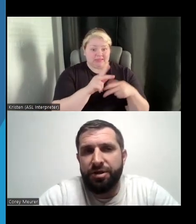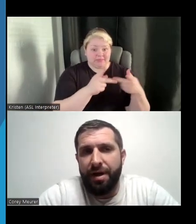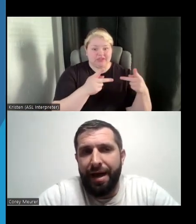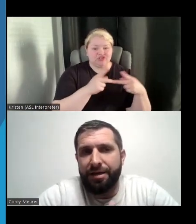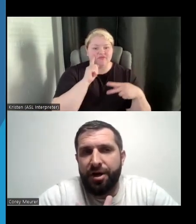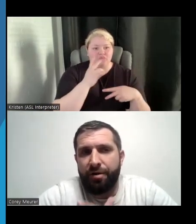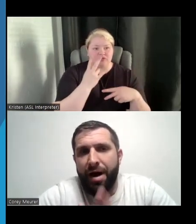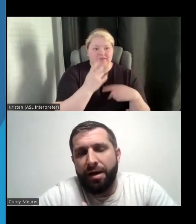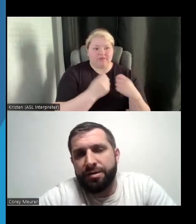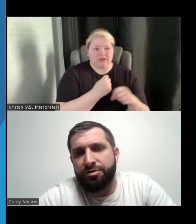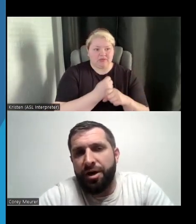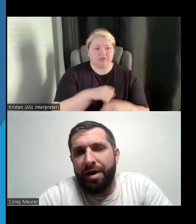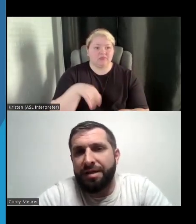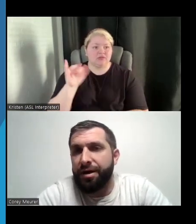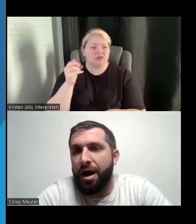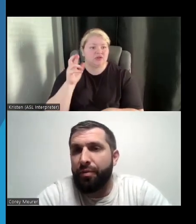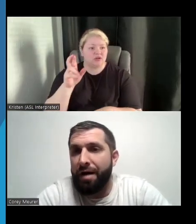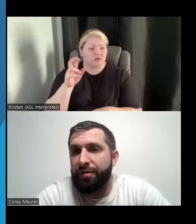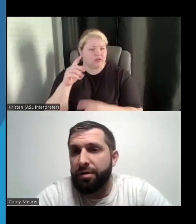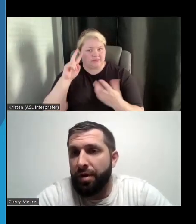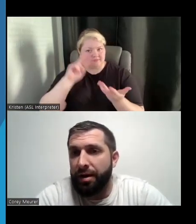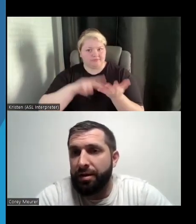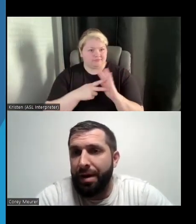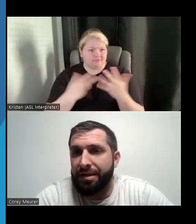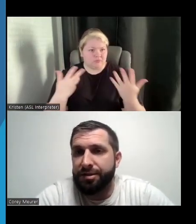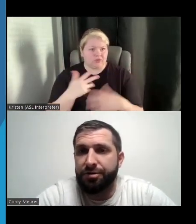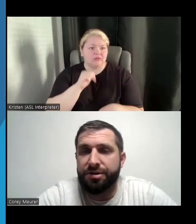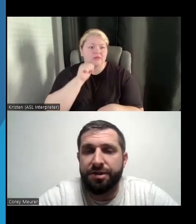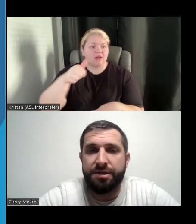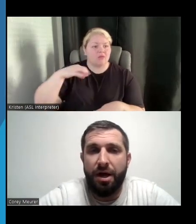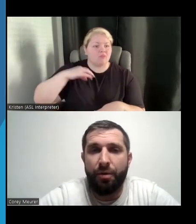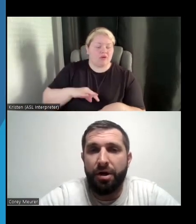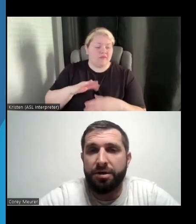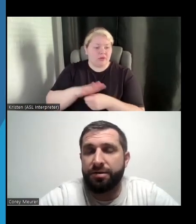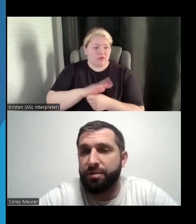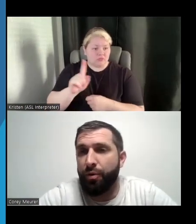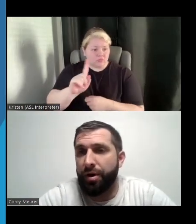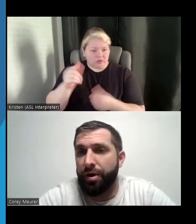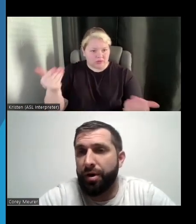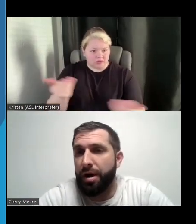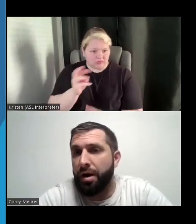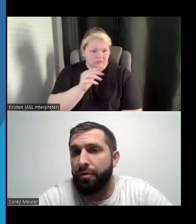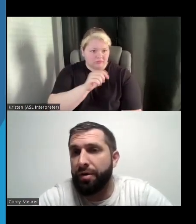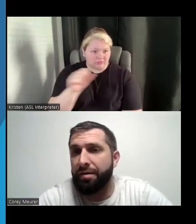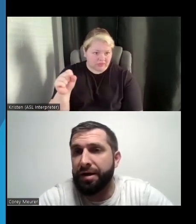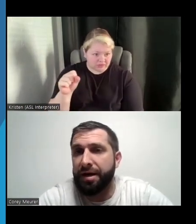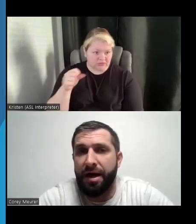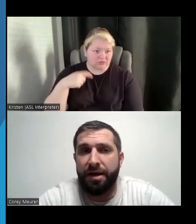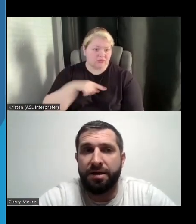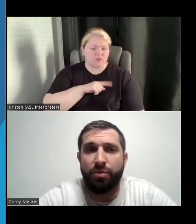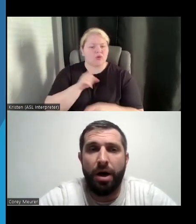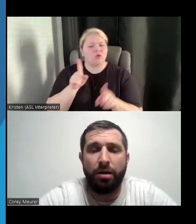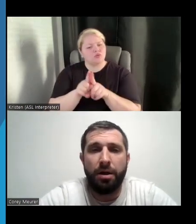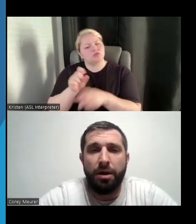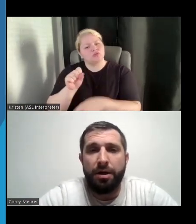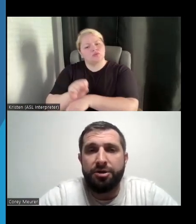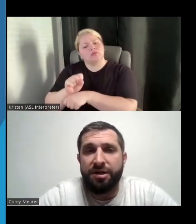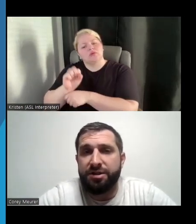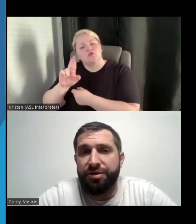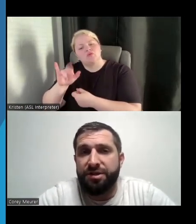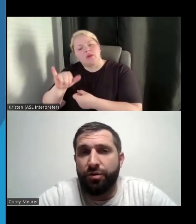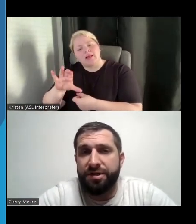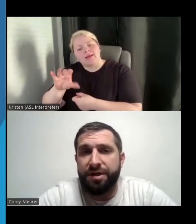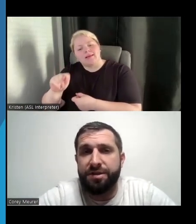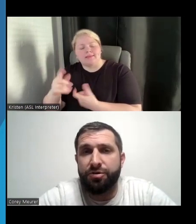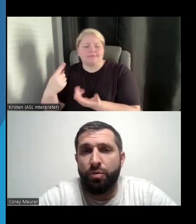So the mission at JRI. So JRI is a nonprofit located in Massachusetts. We also support Rhode Island and Connecticut as well.